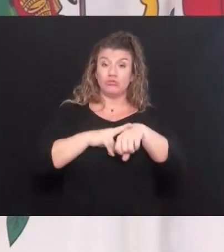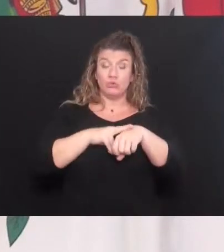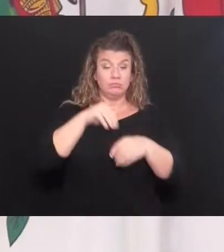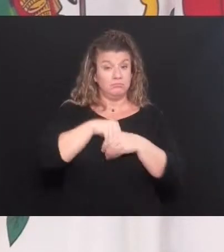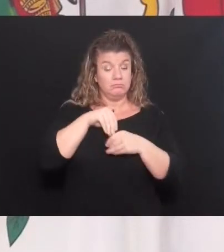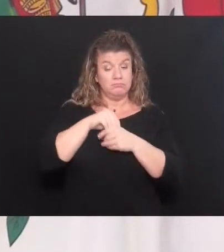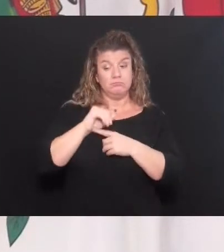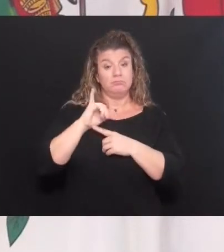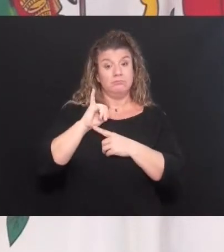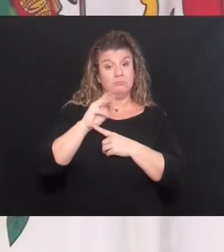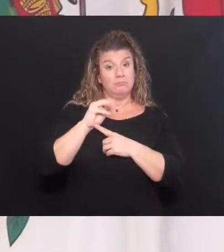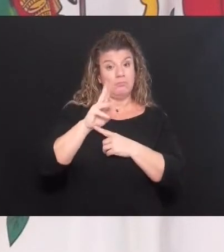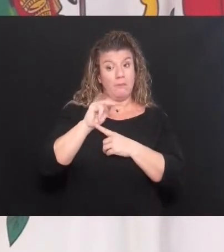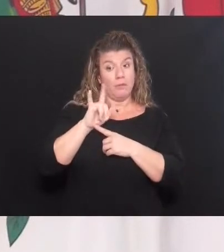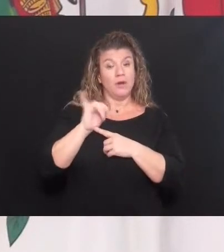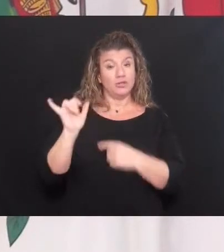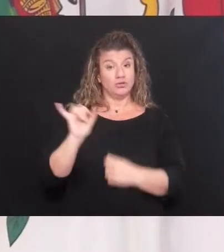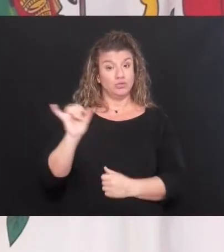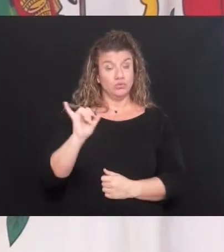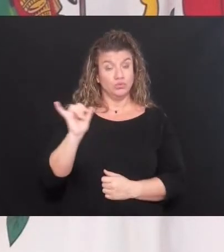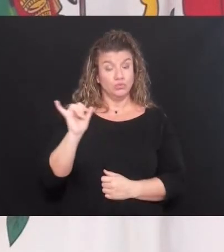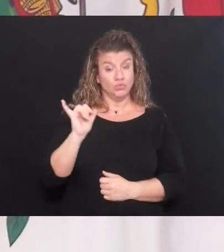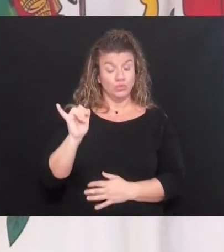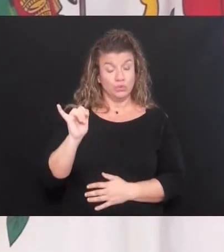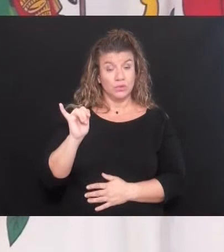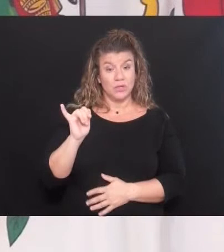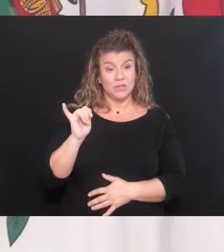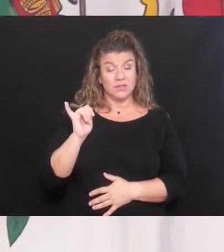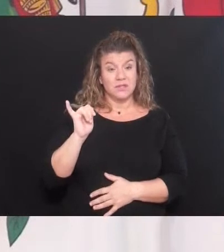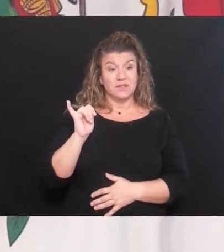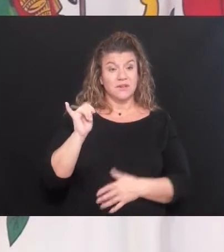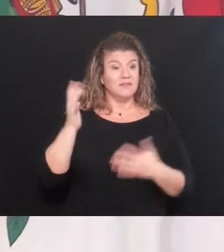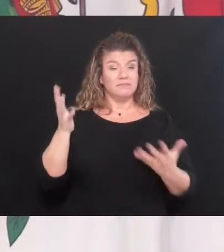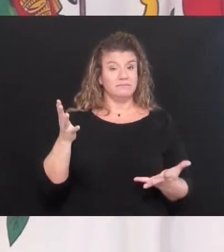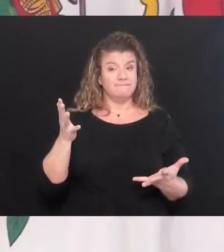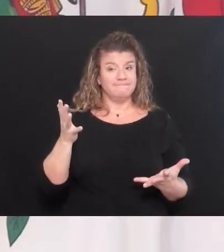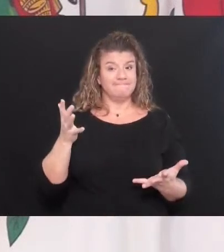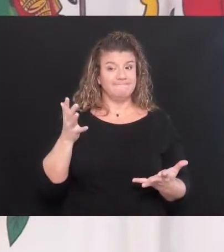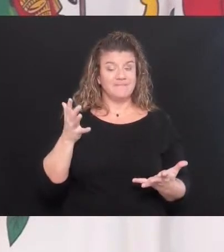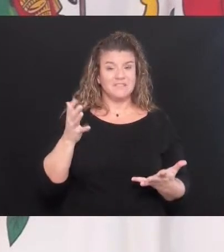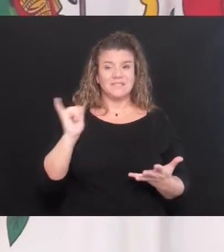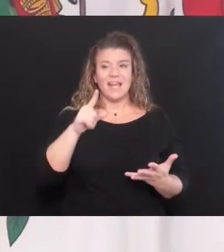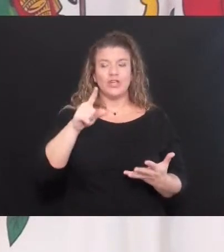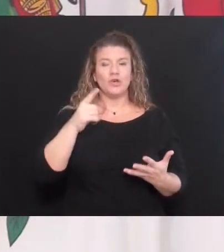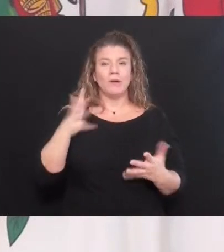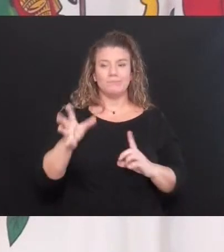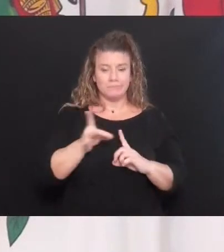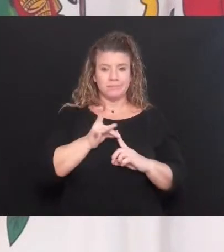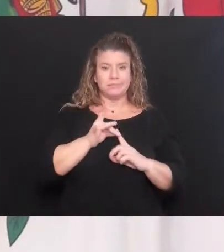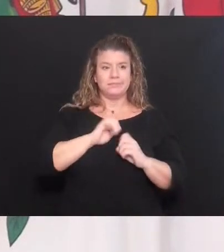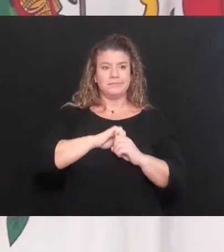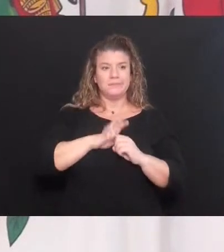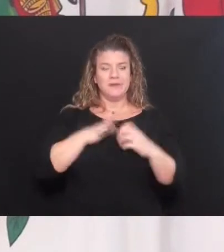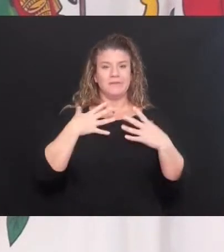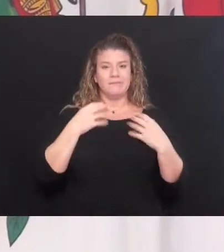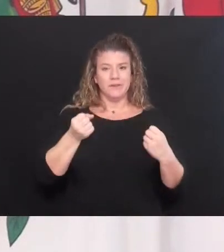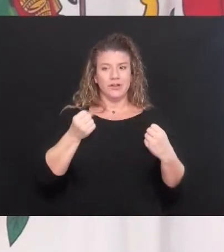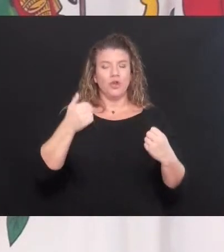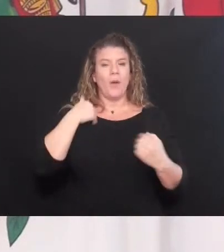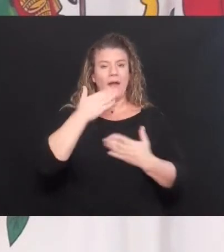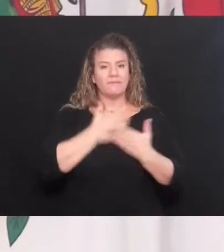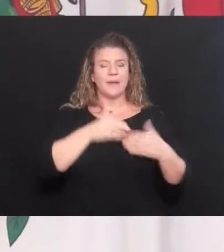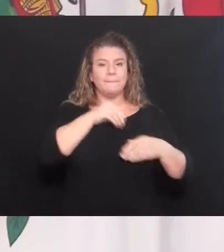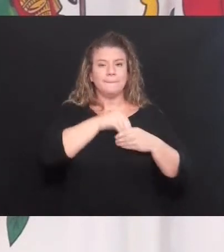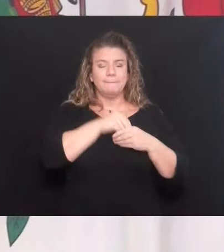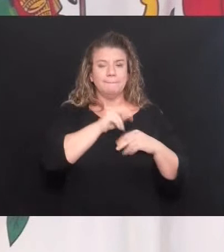immunity from a standpoint of just what you've picked up from the virus itself. It